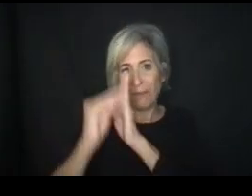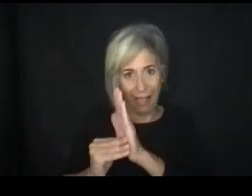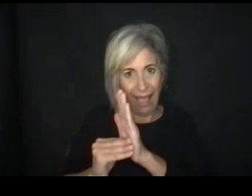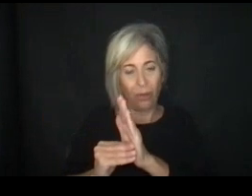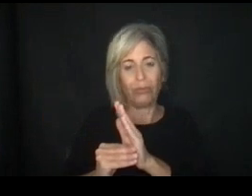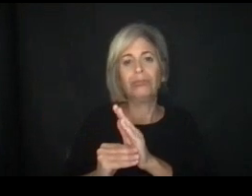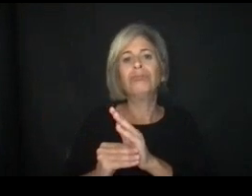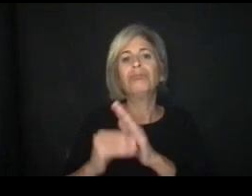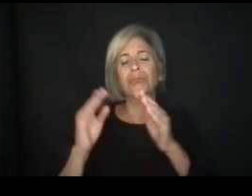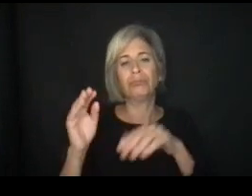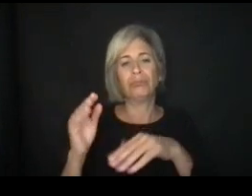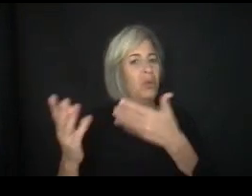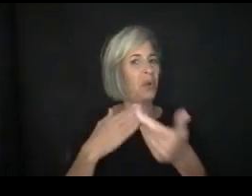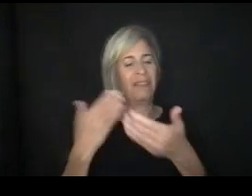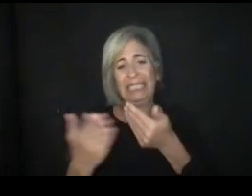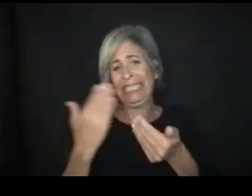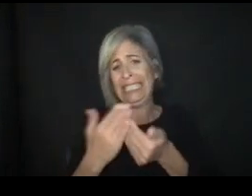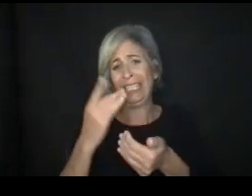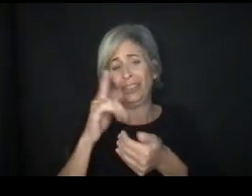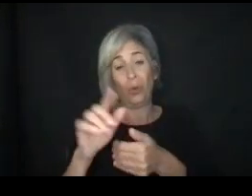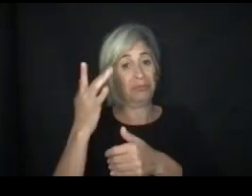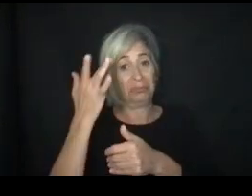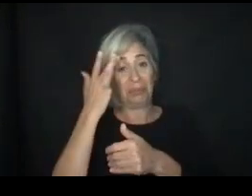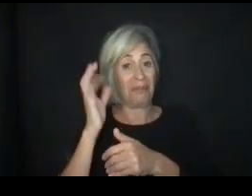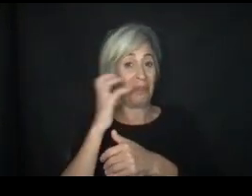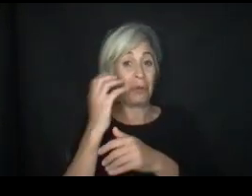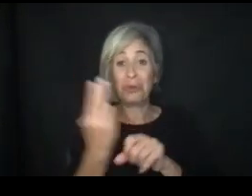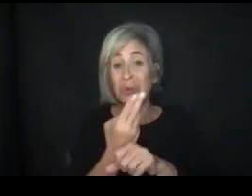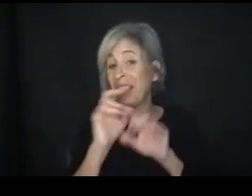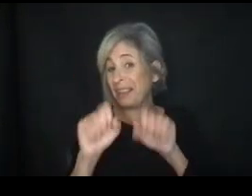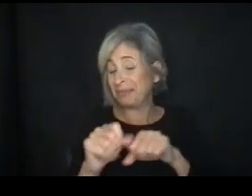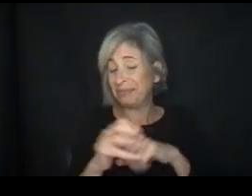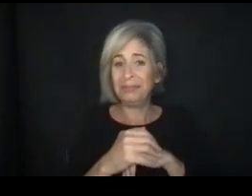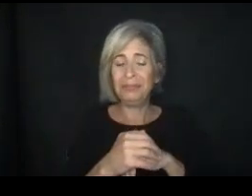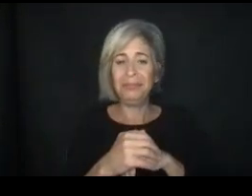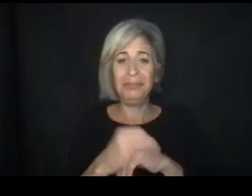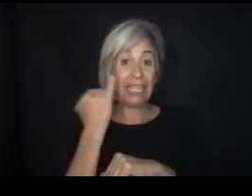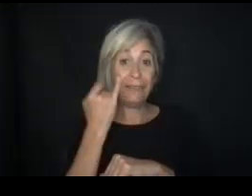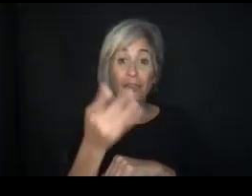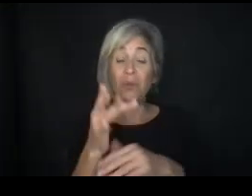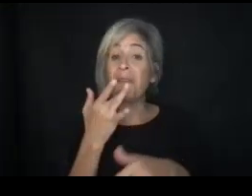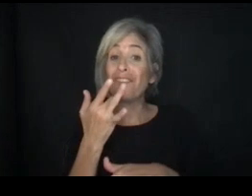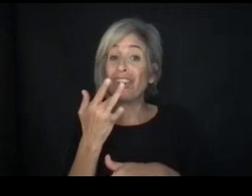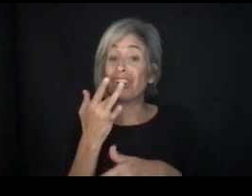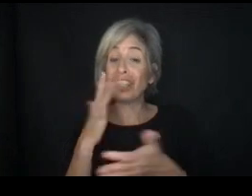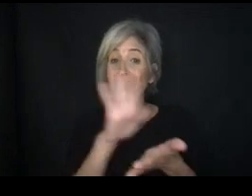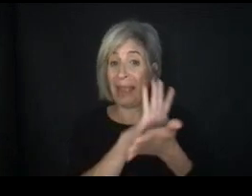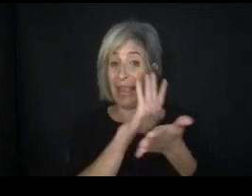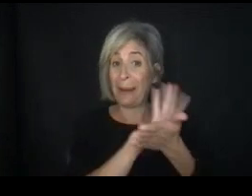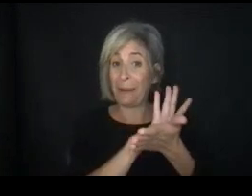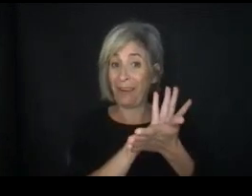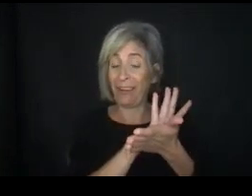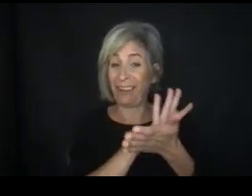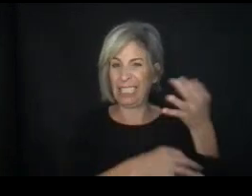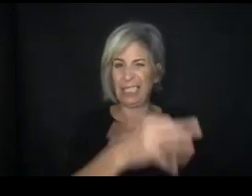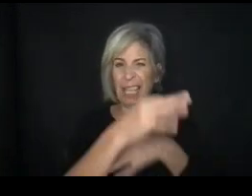do on the convenience of your smartphone. For those of you who prefer hard copy to